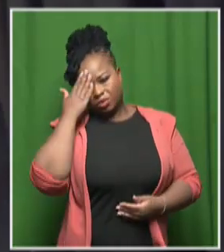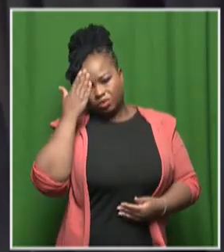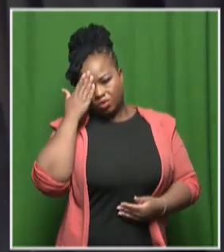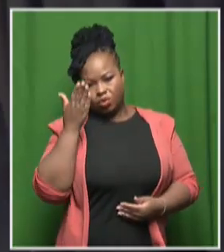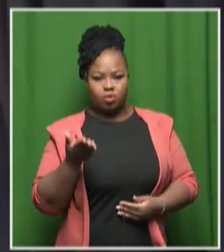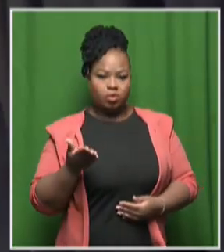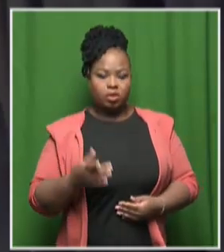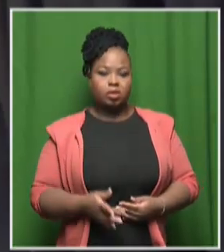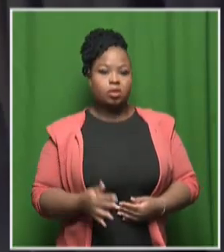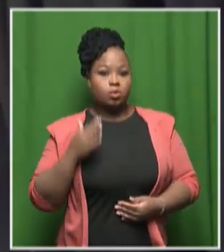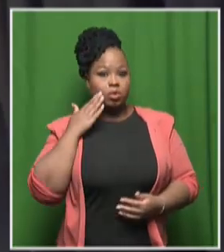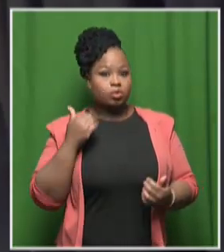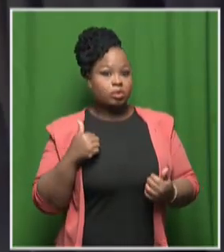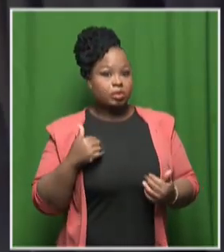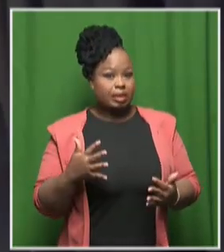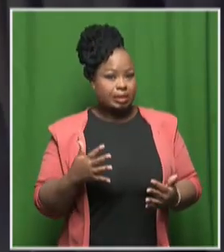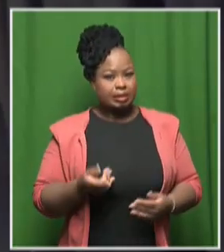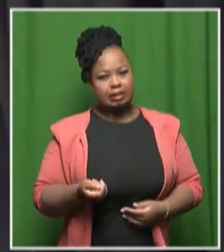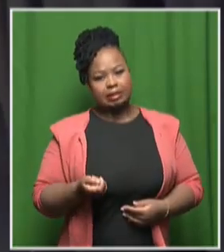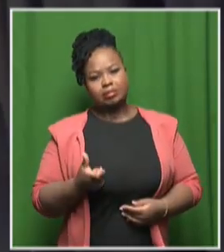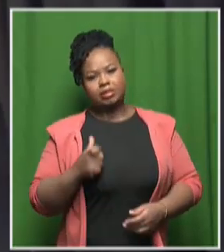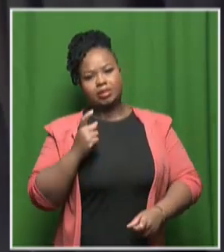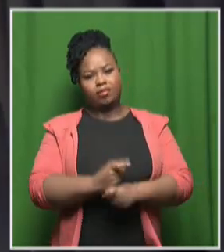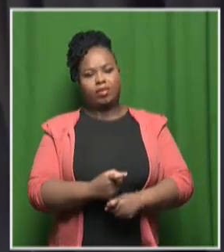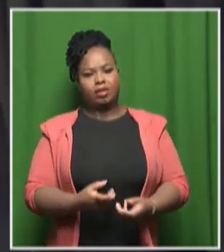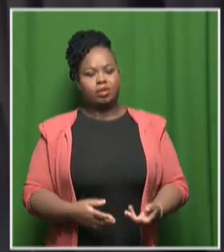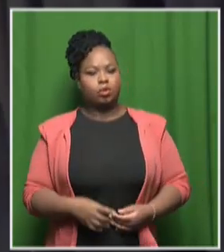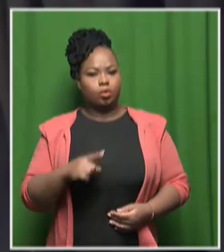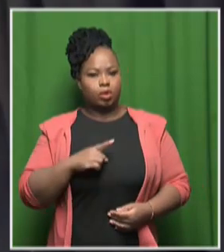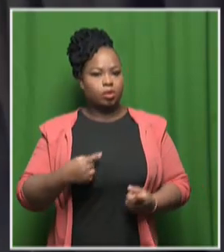at the beginning it's going to be a bit difficult